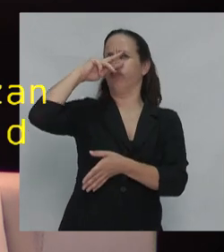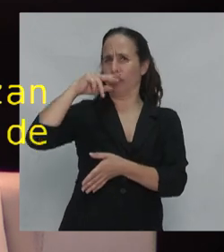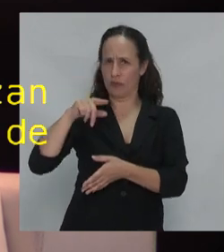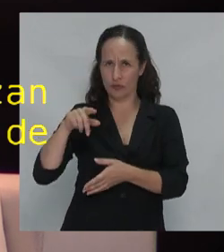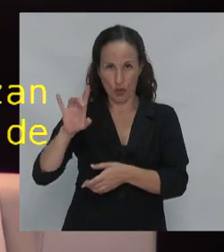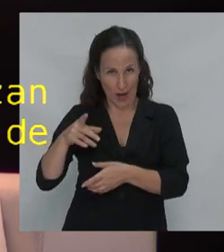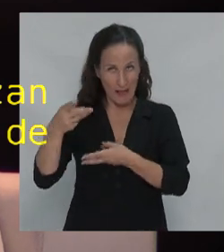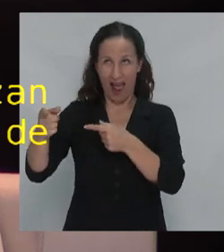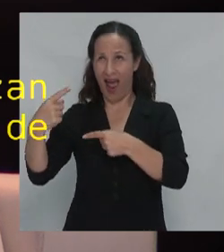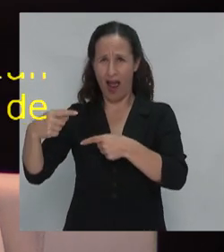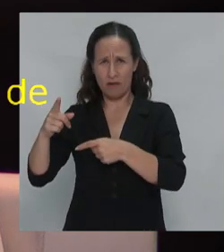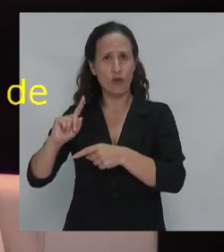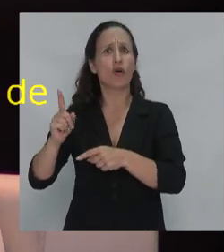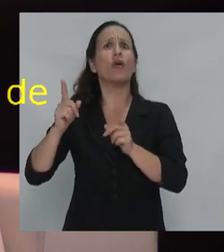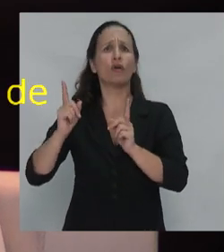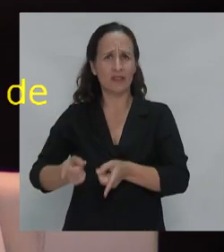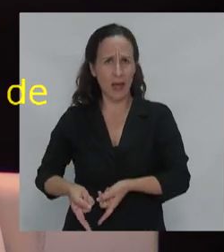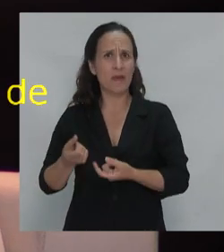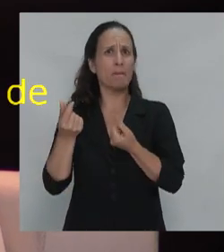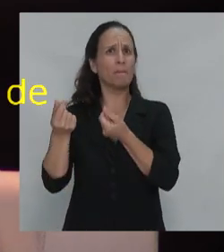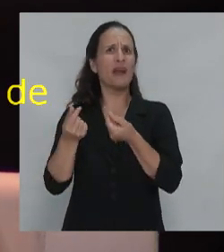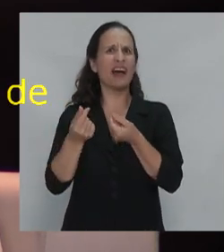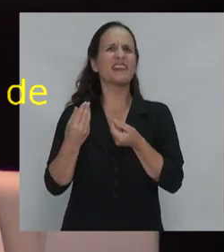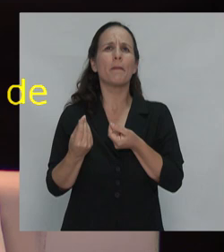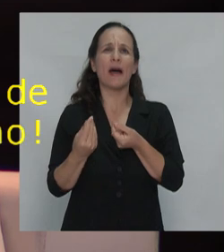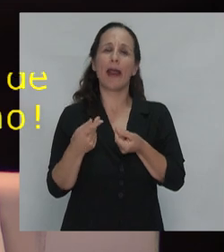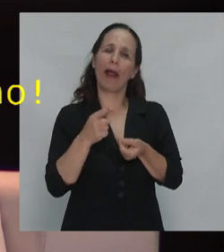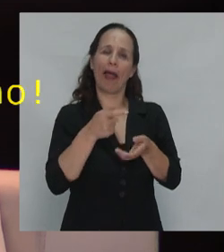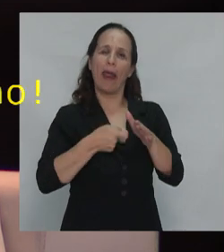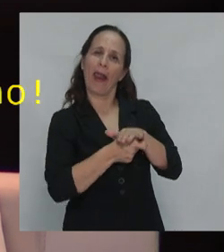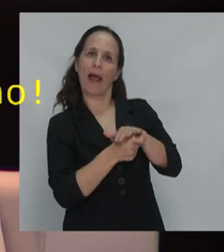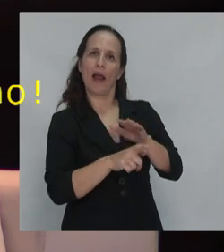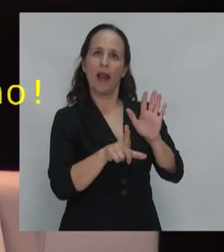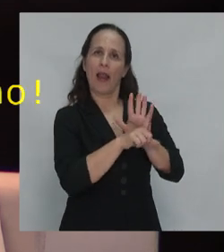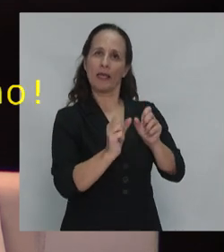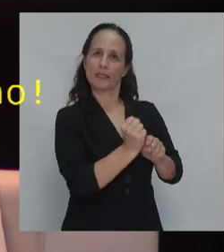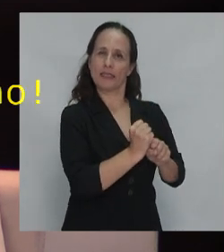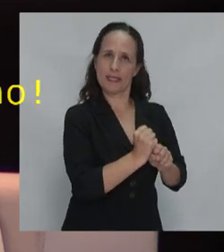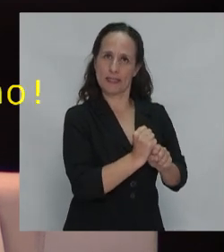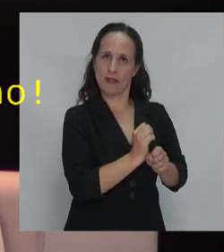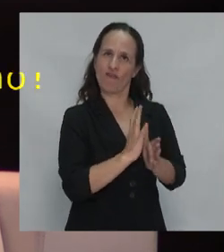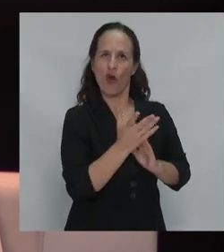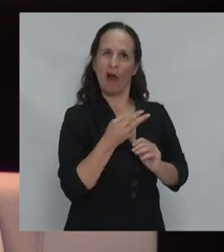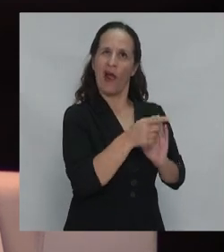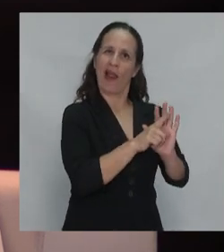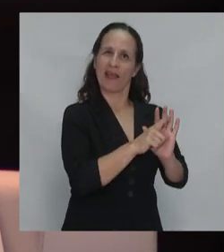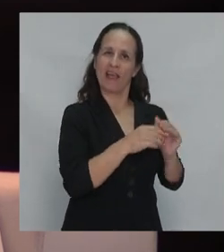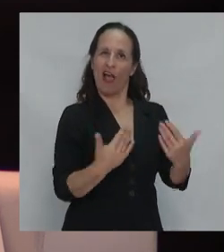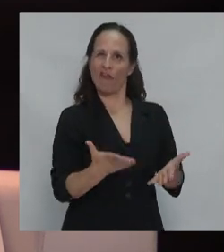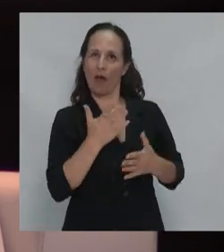money to buy laws, to make the laws work for themselves. They use their